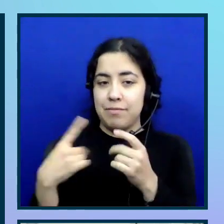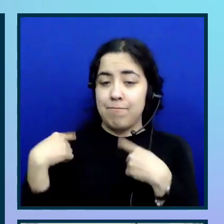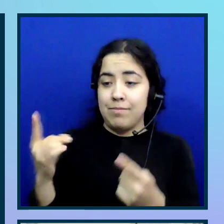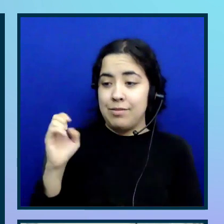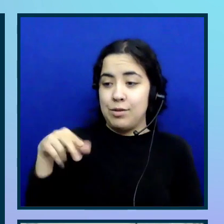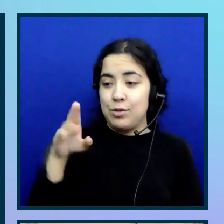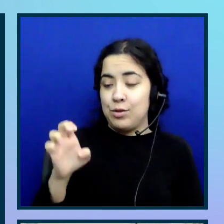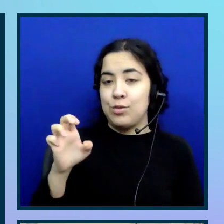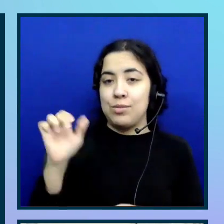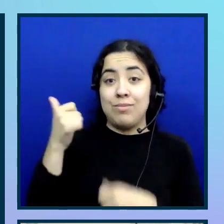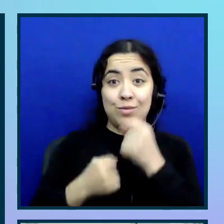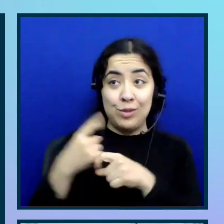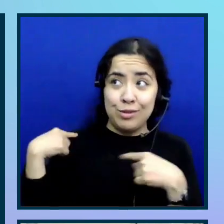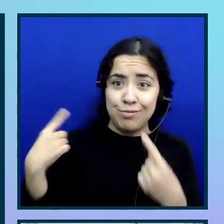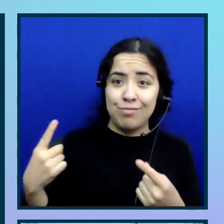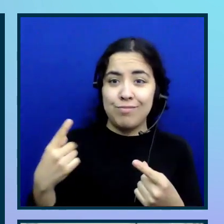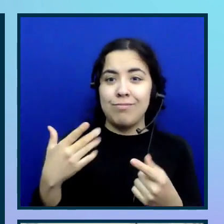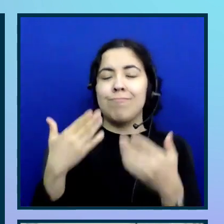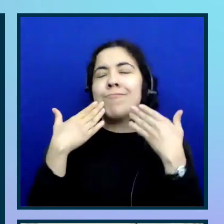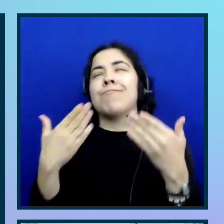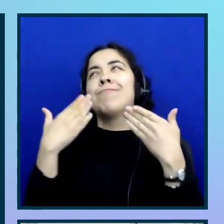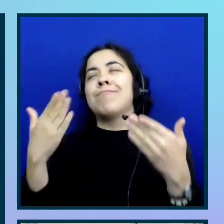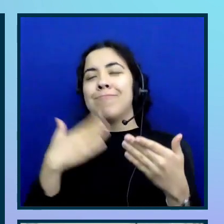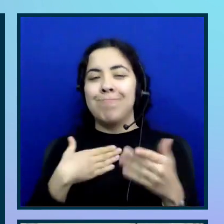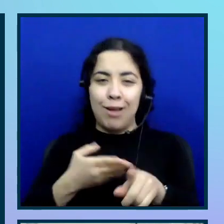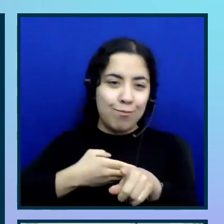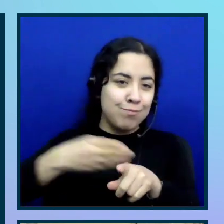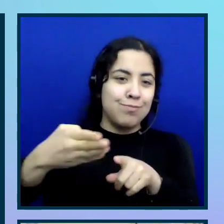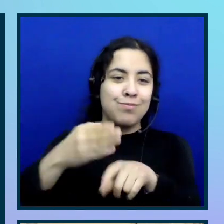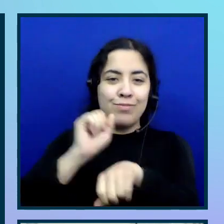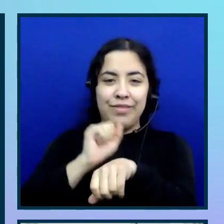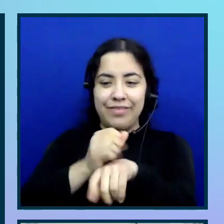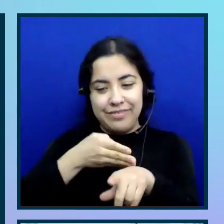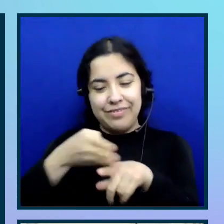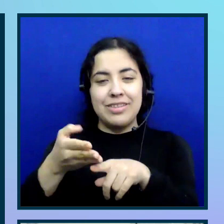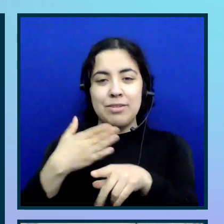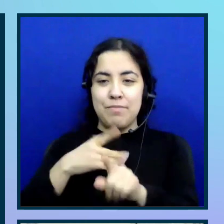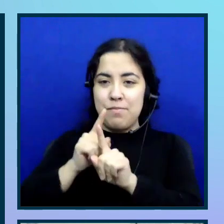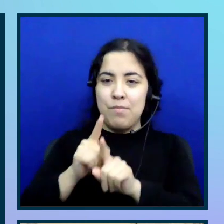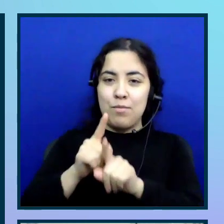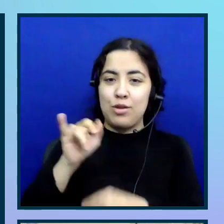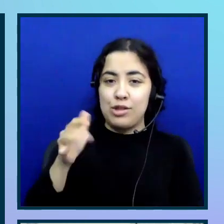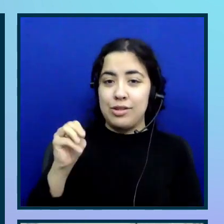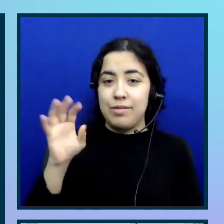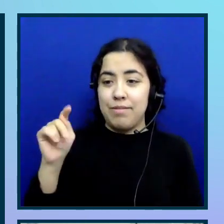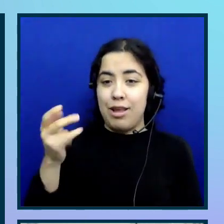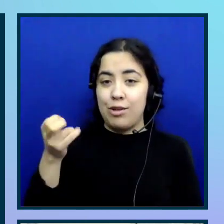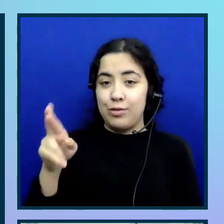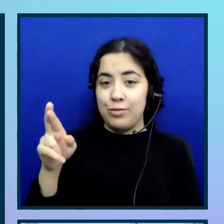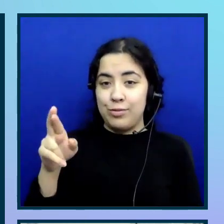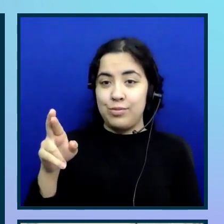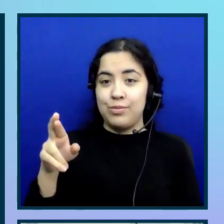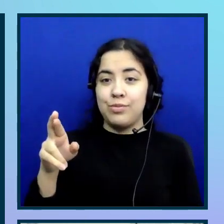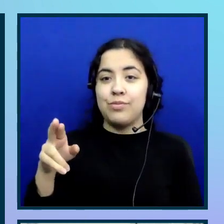years, and I thank my lucky stars for my career in this field. My mentors were Jim Thatcher, that we're